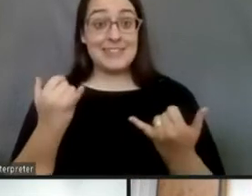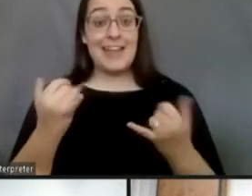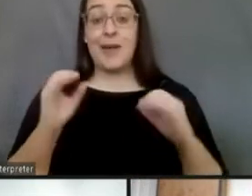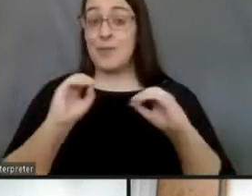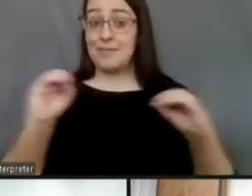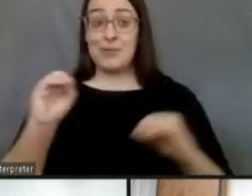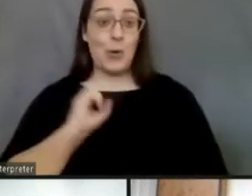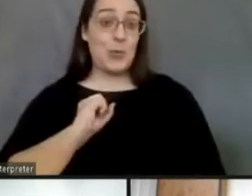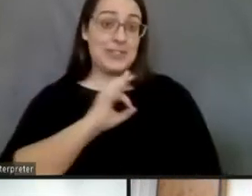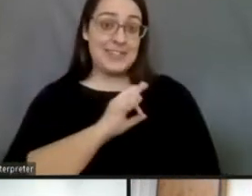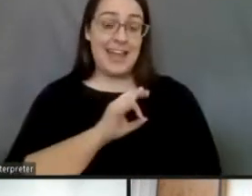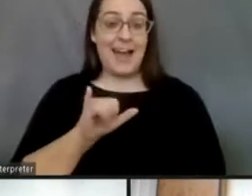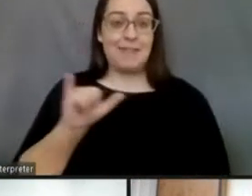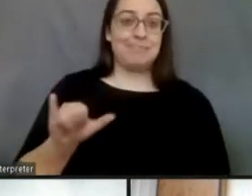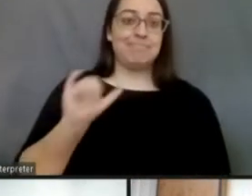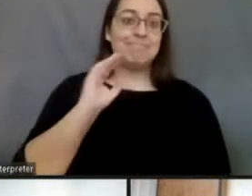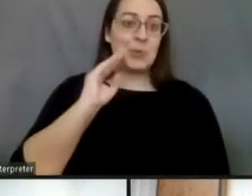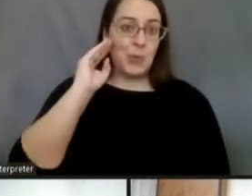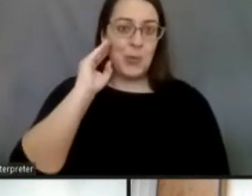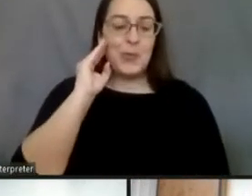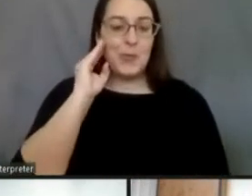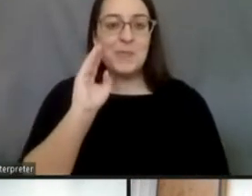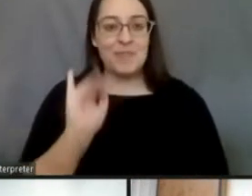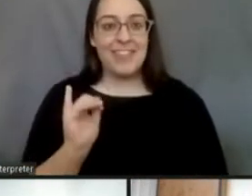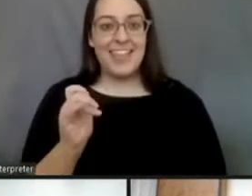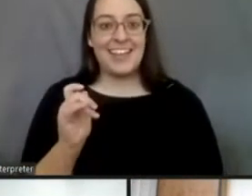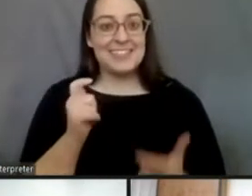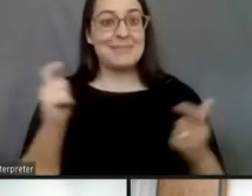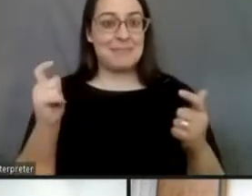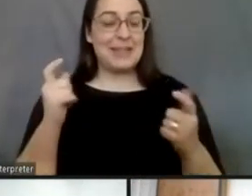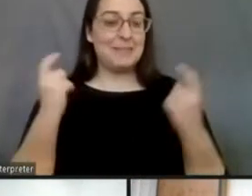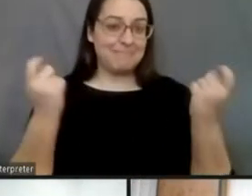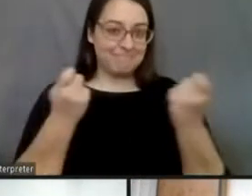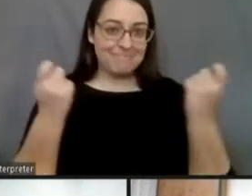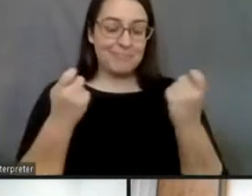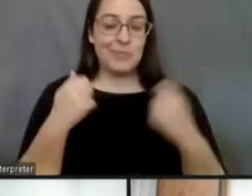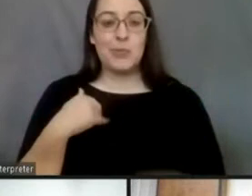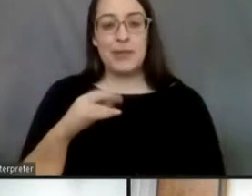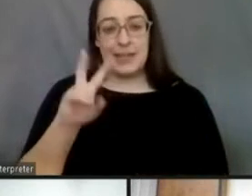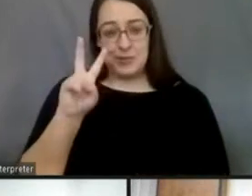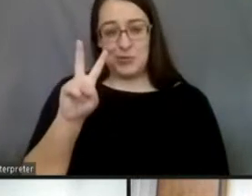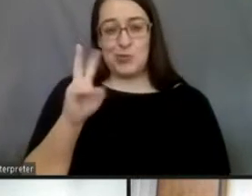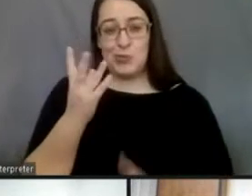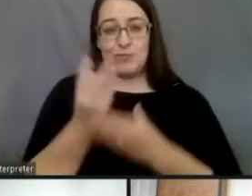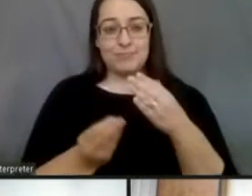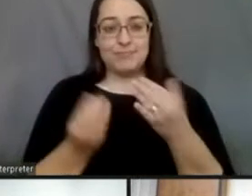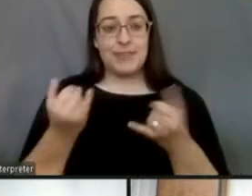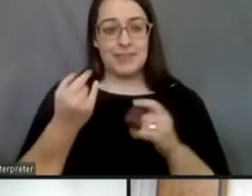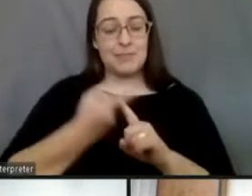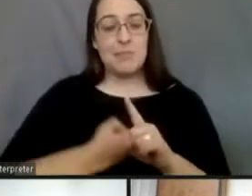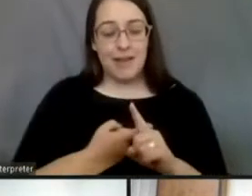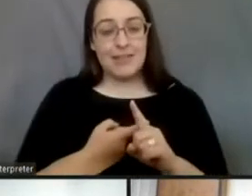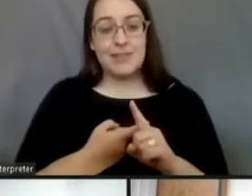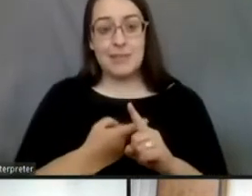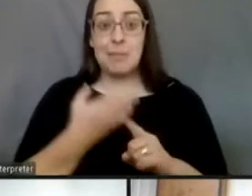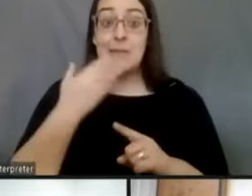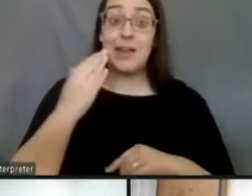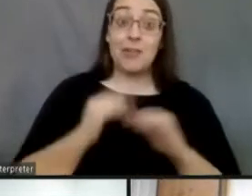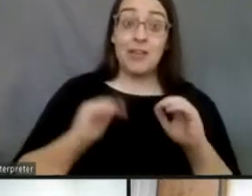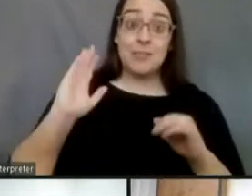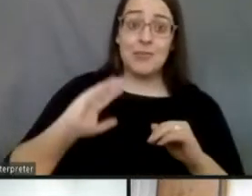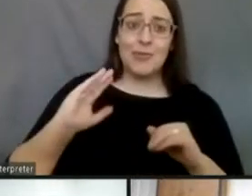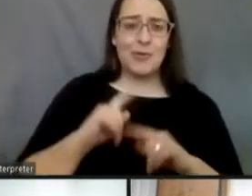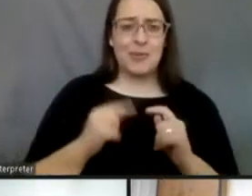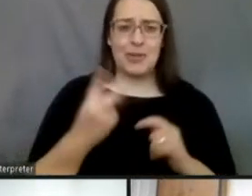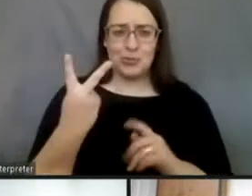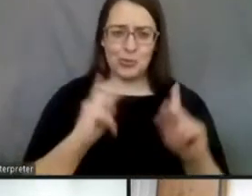of today. So that's huge for us. And then unfortunately, we've had 2 deaths this month, which is way better than we've been, but unfortunately, it's 2 people that